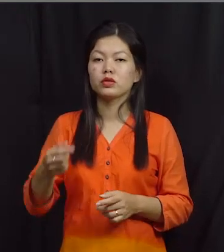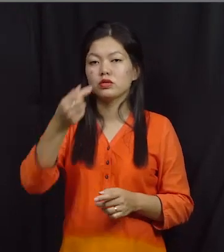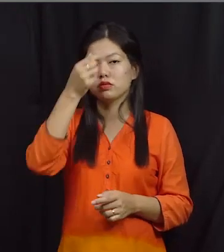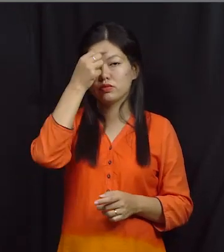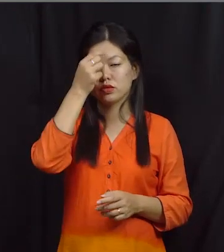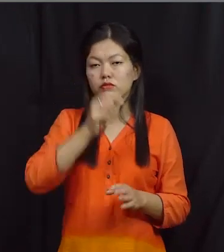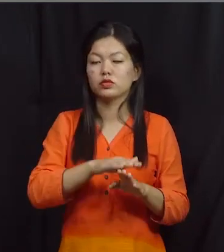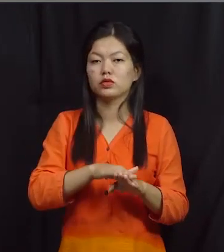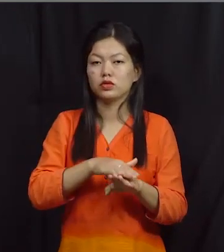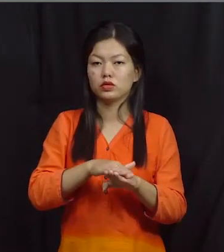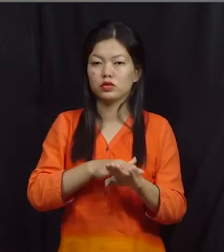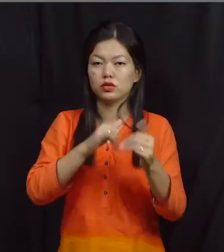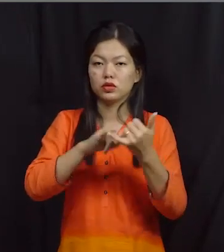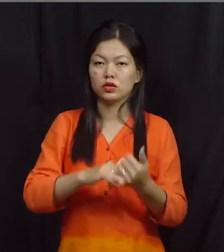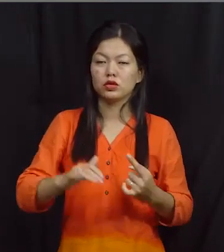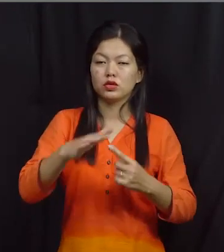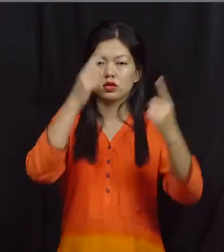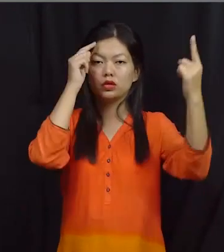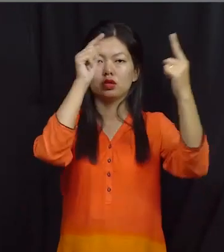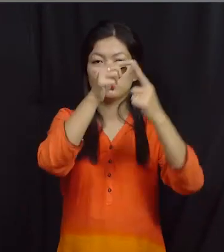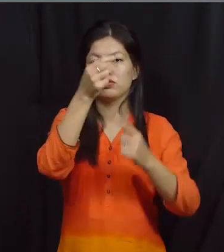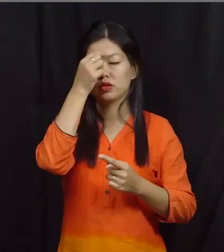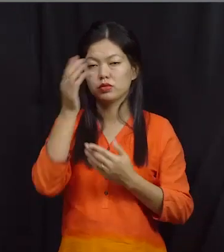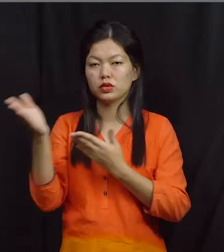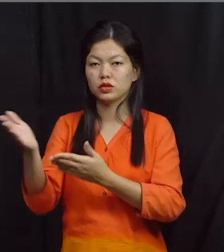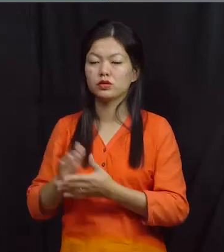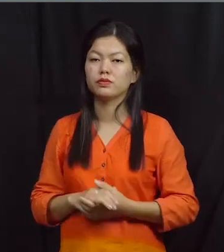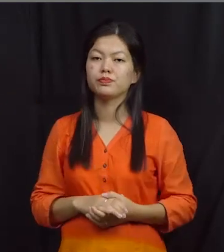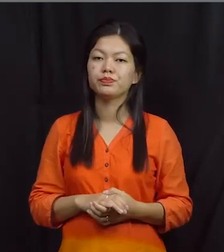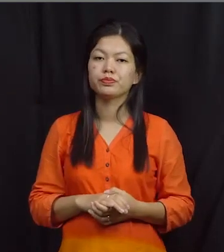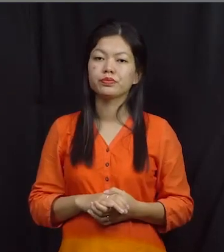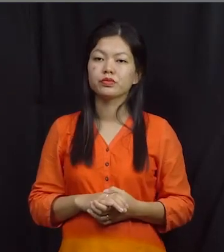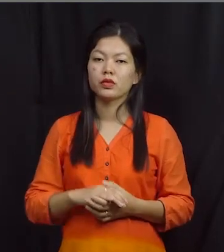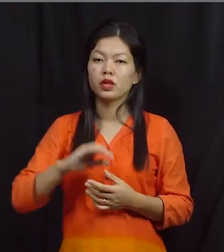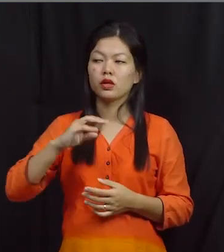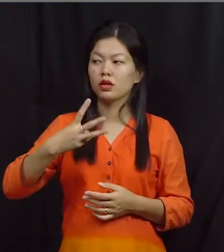told you, as you go to your higher classes, you'll know more about this. And then another